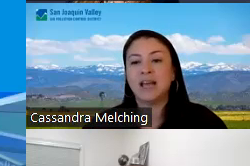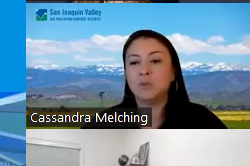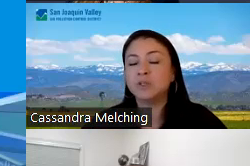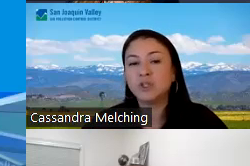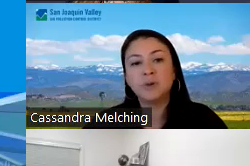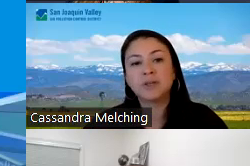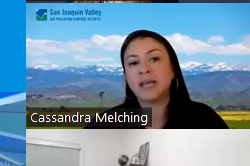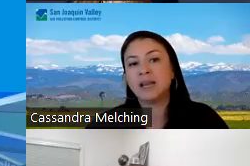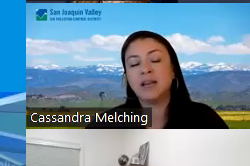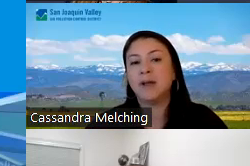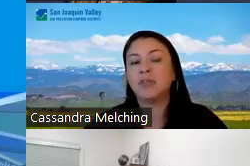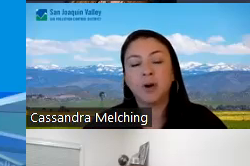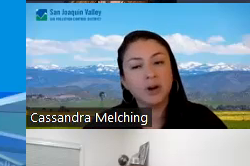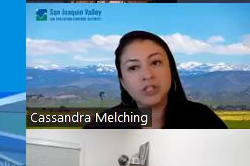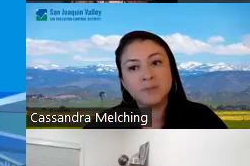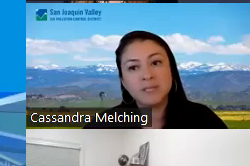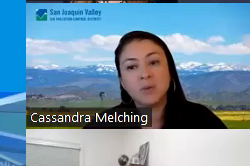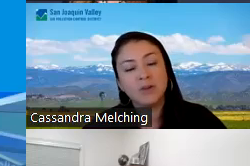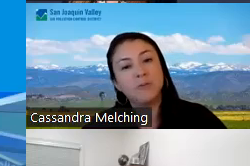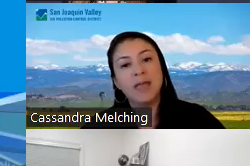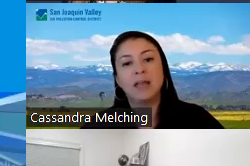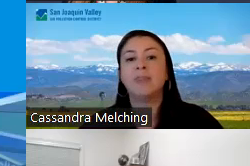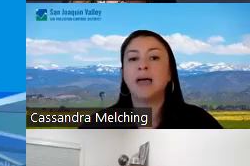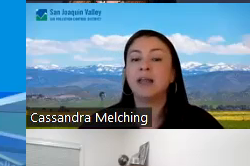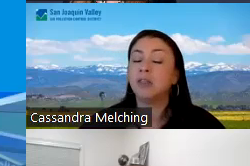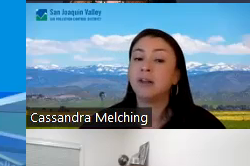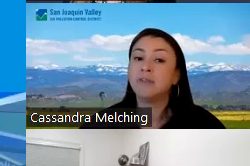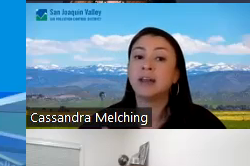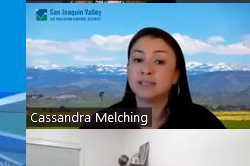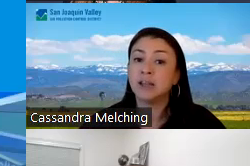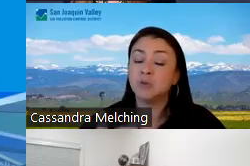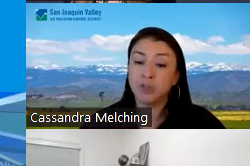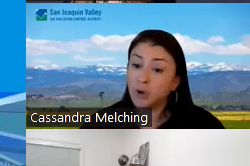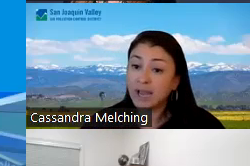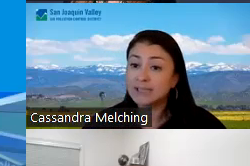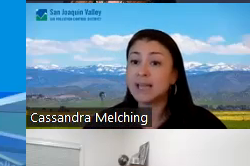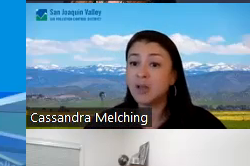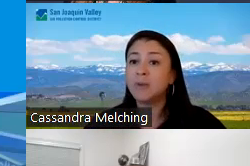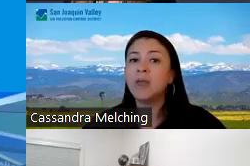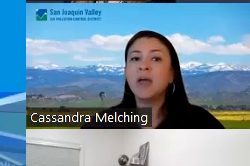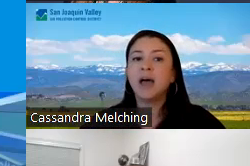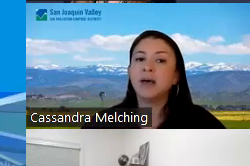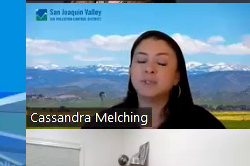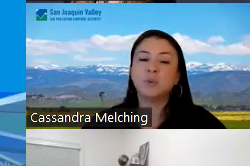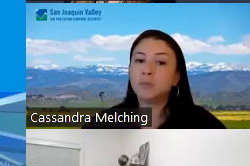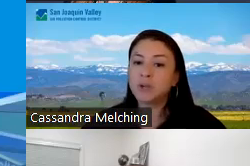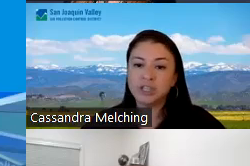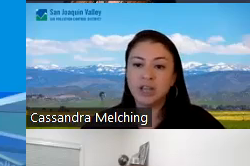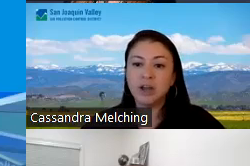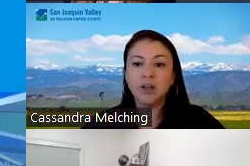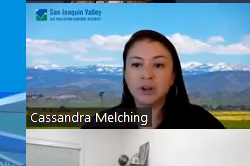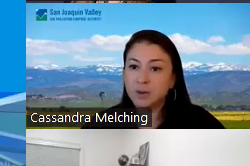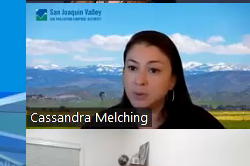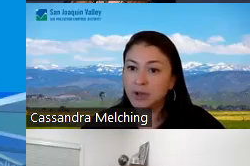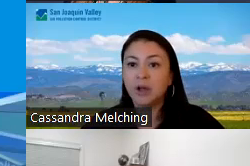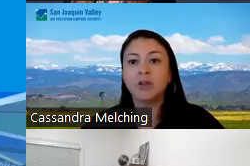place. We're super excited about the partnerships that we have made, and that a lot of that is done with your guys' help. So we appreciate